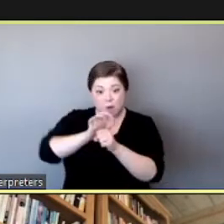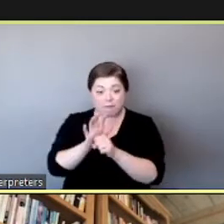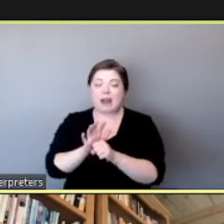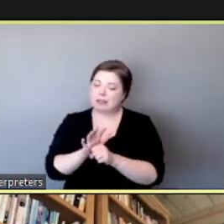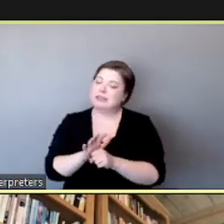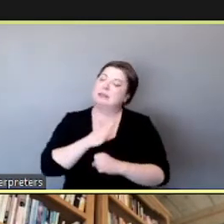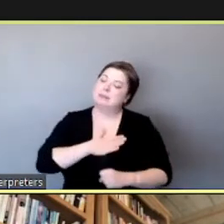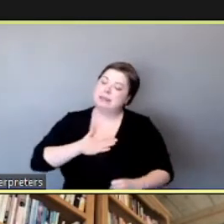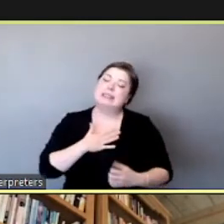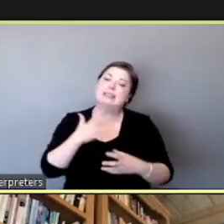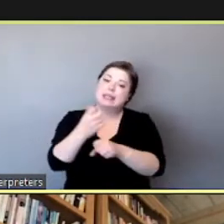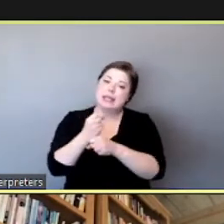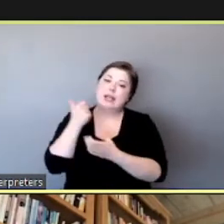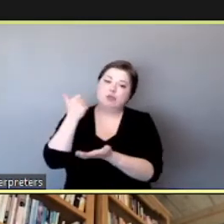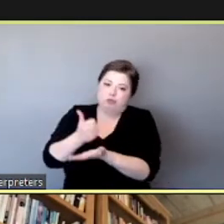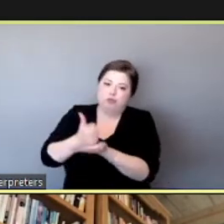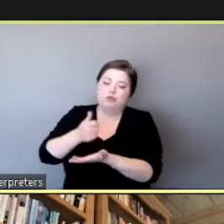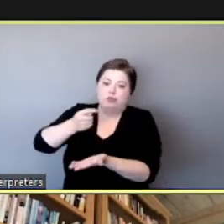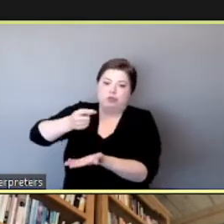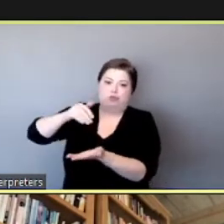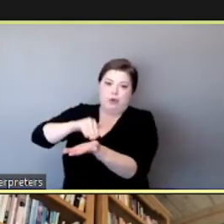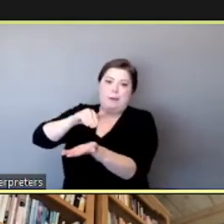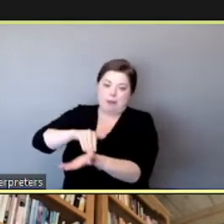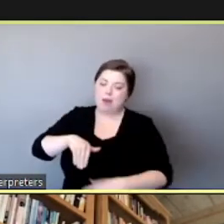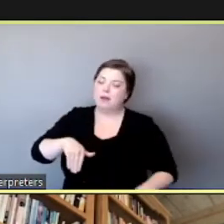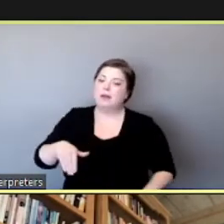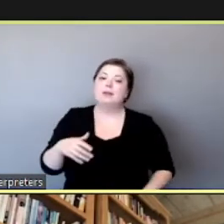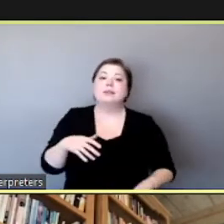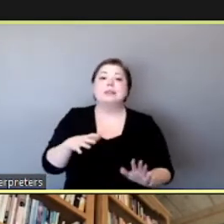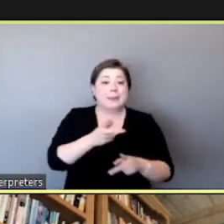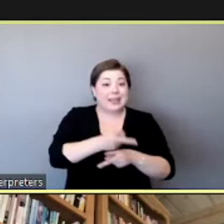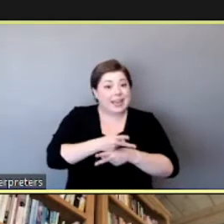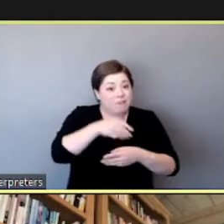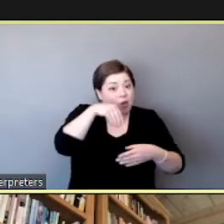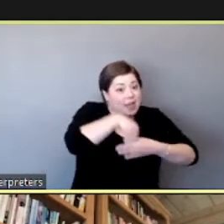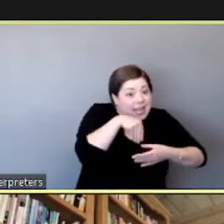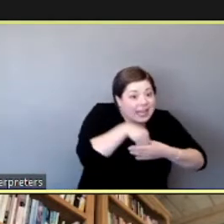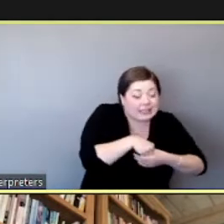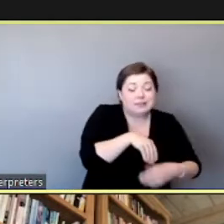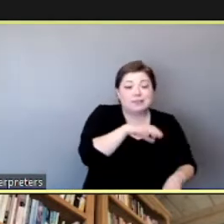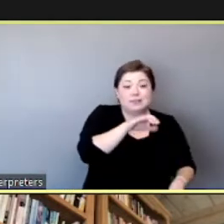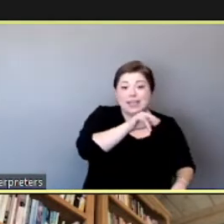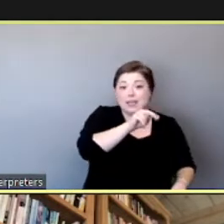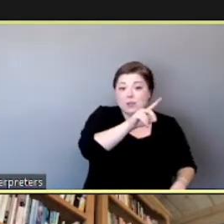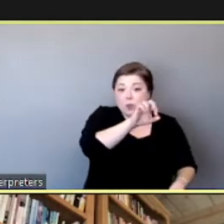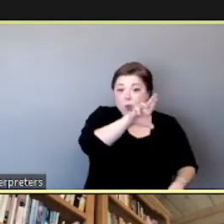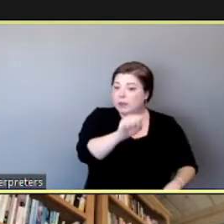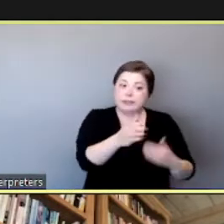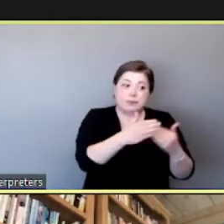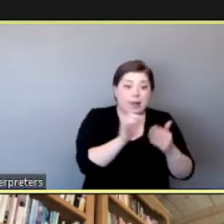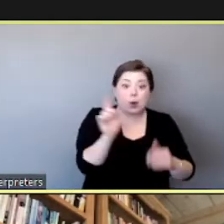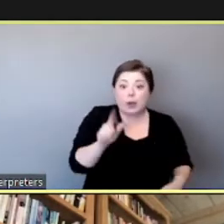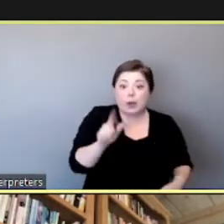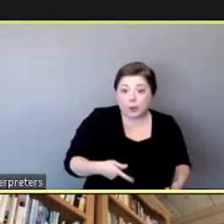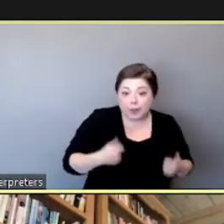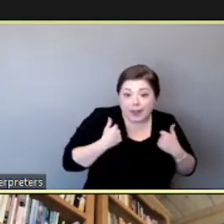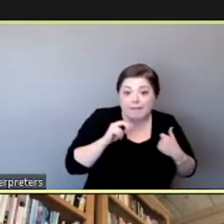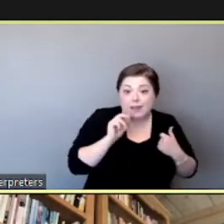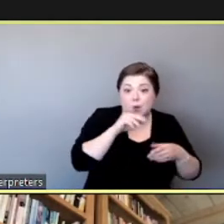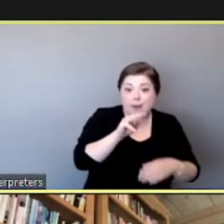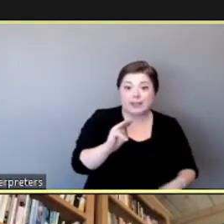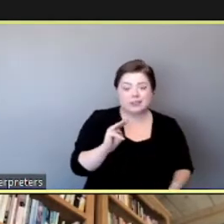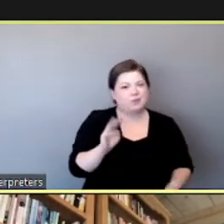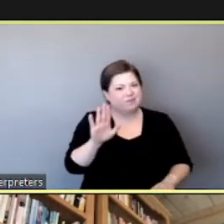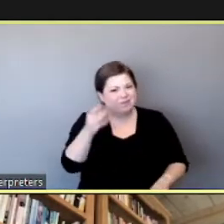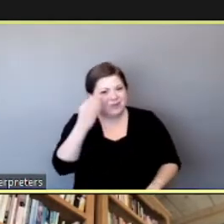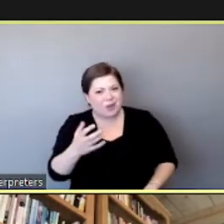have a risk factor, and be super careful indoors, no matter where you live. In New Mexico, the map can be misleading with